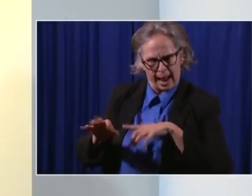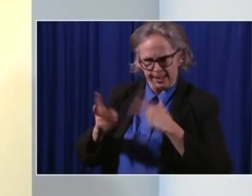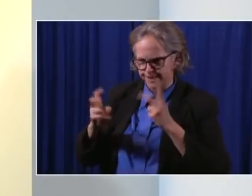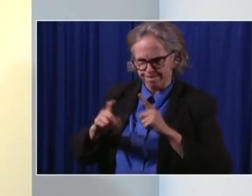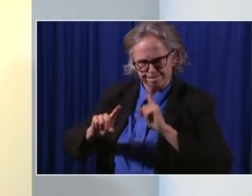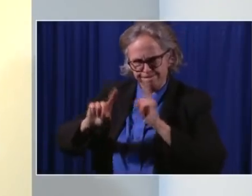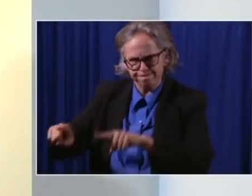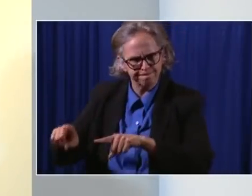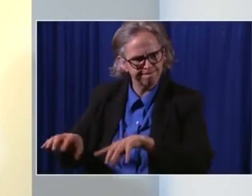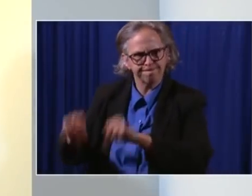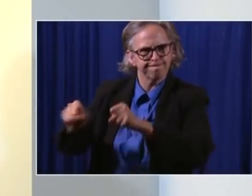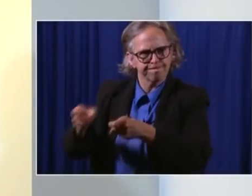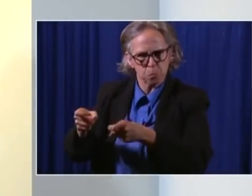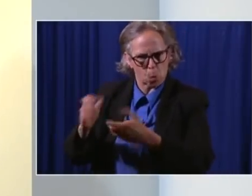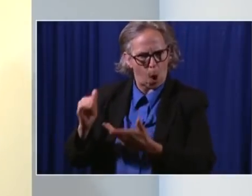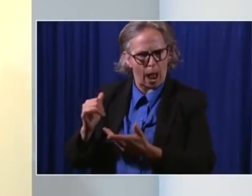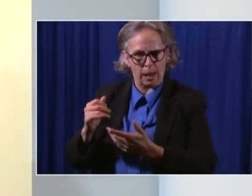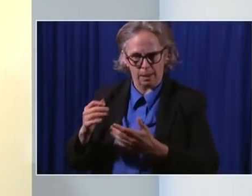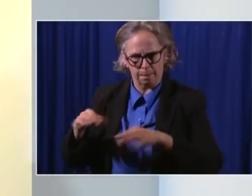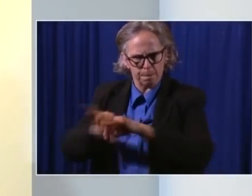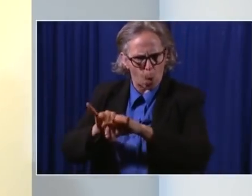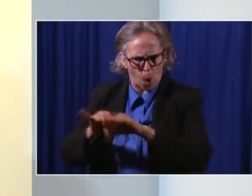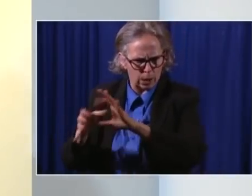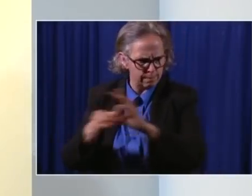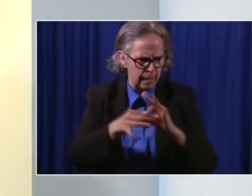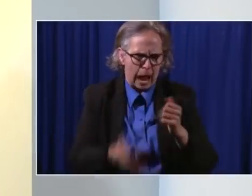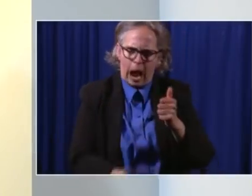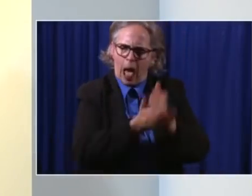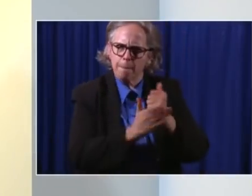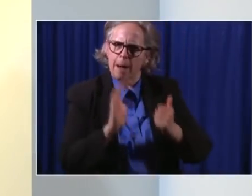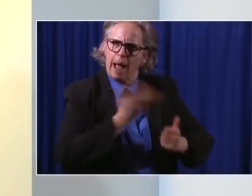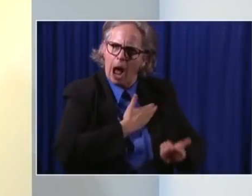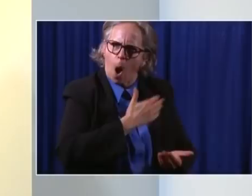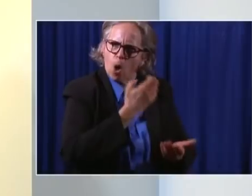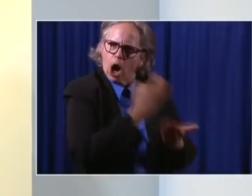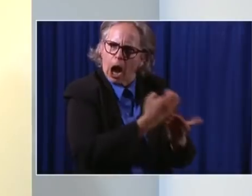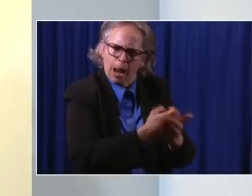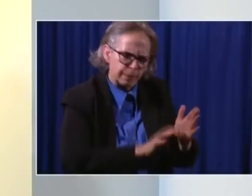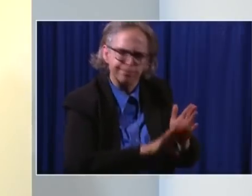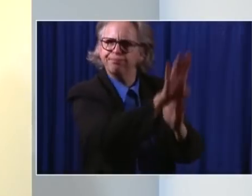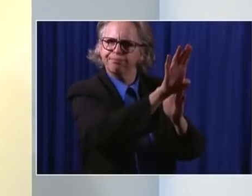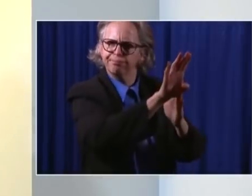emphasize something that the governor said last night. I thought that